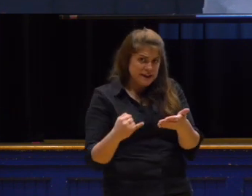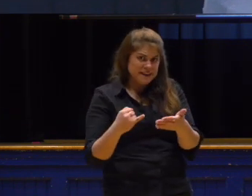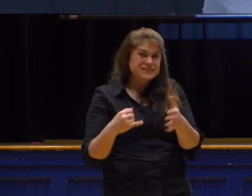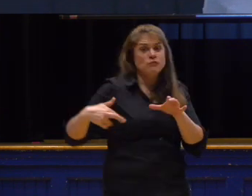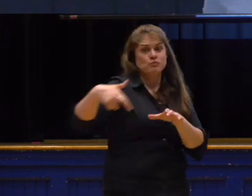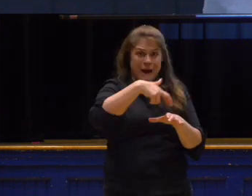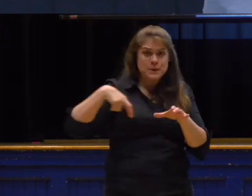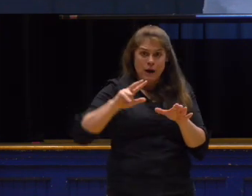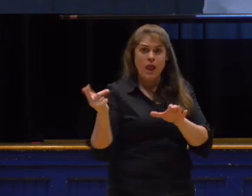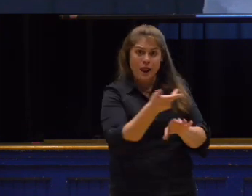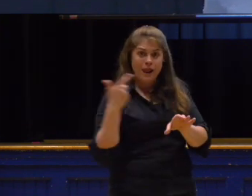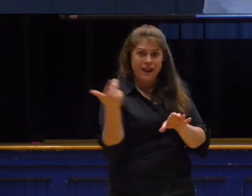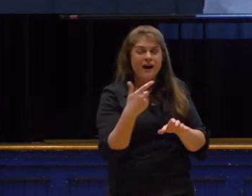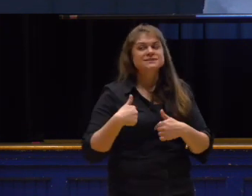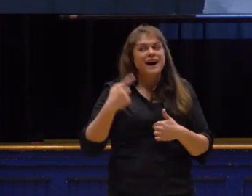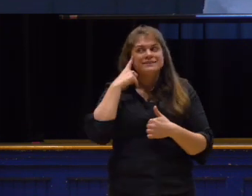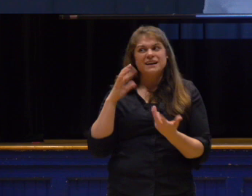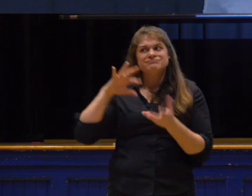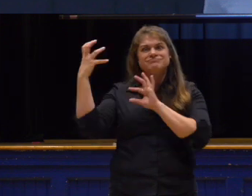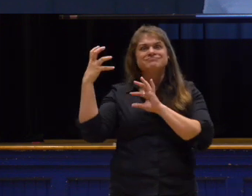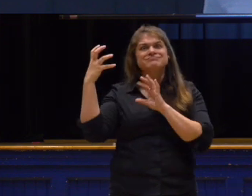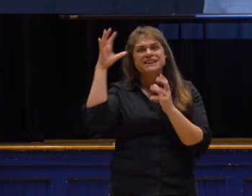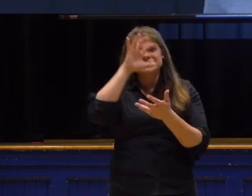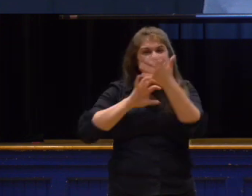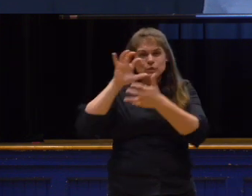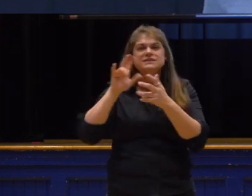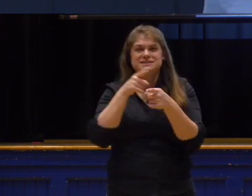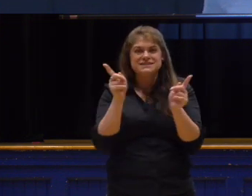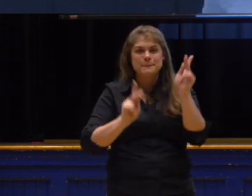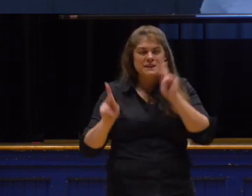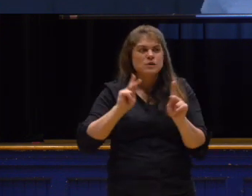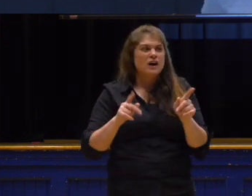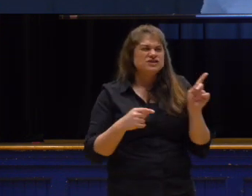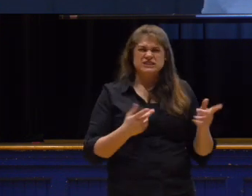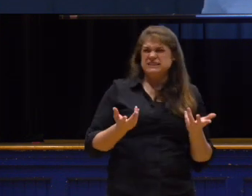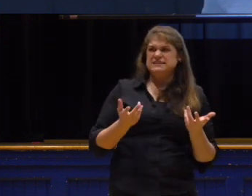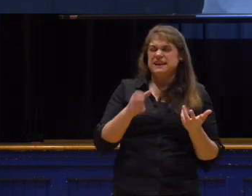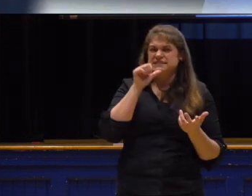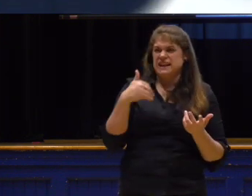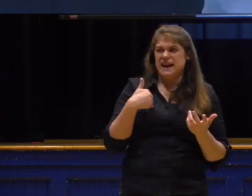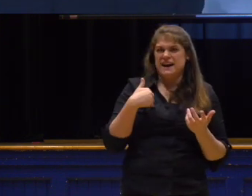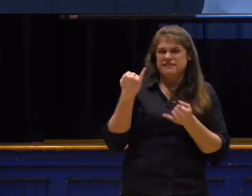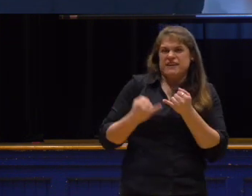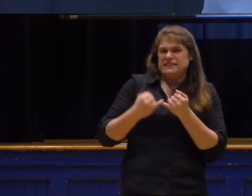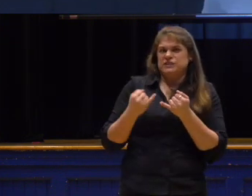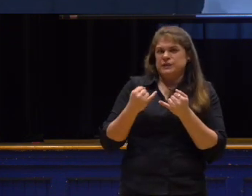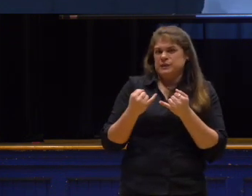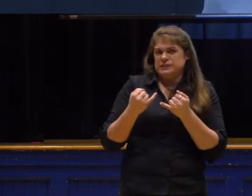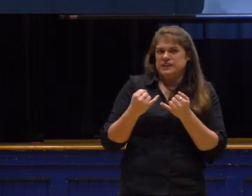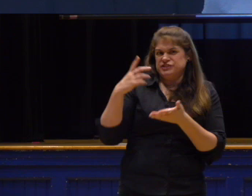showed roundabouts. So I think some of the confusion from people, and I think I remember right at that last meeting, you said you didn't have a final set of